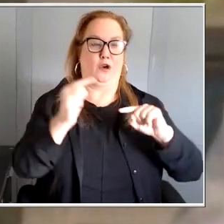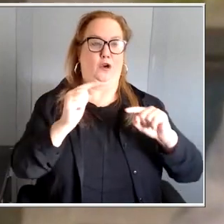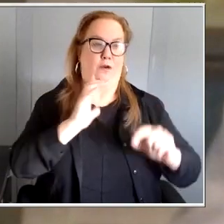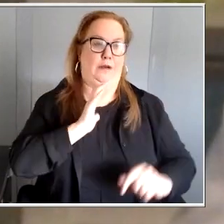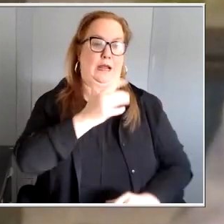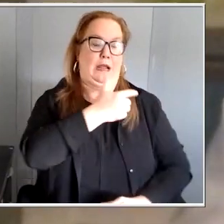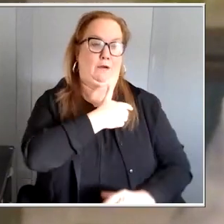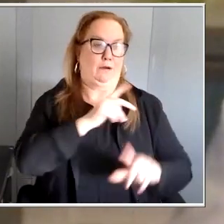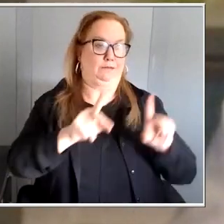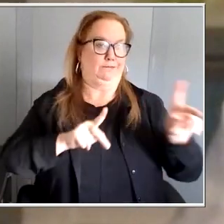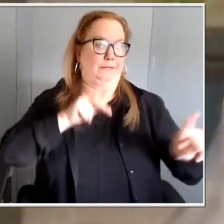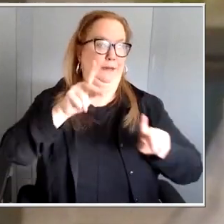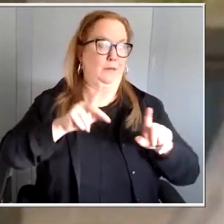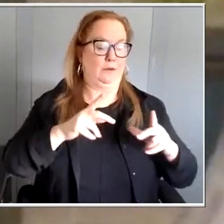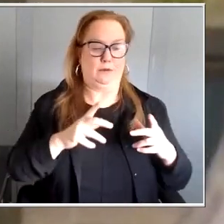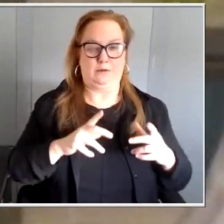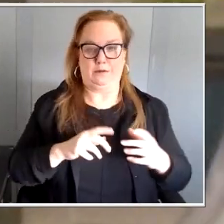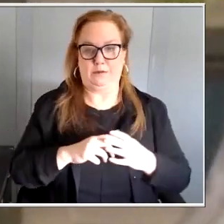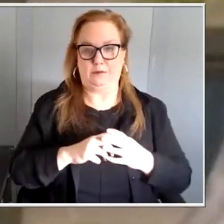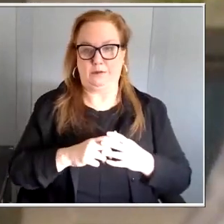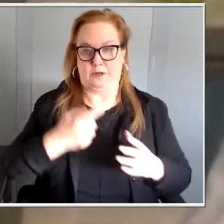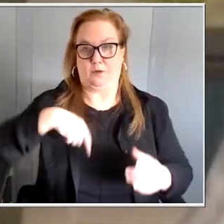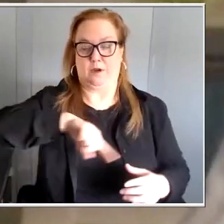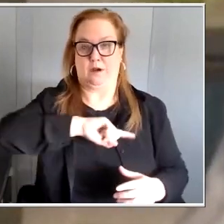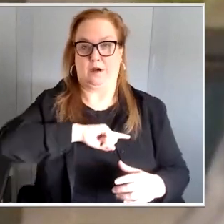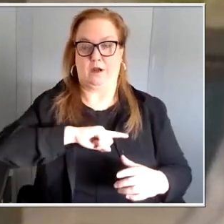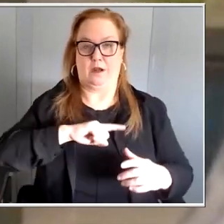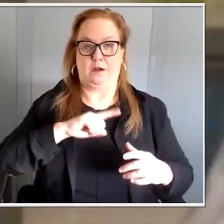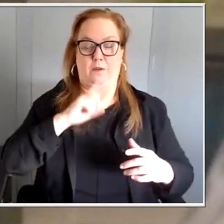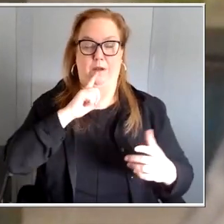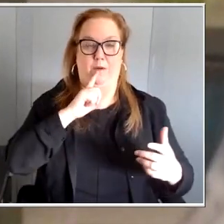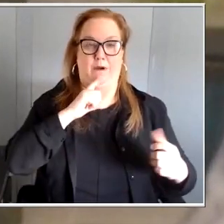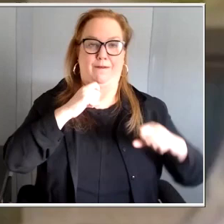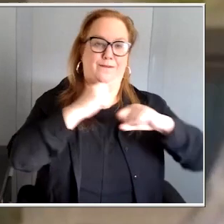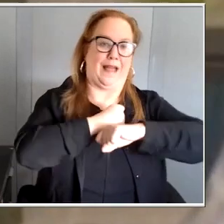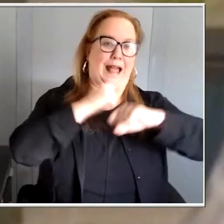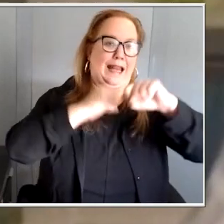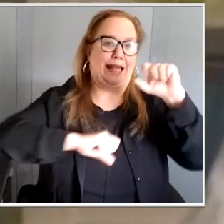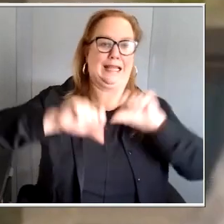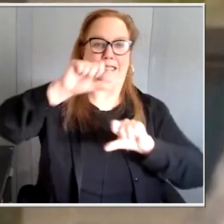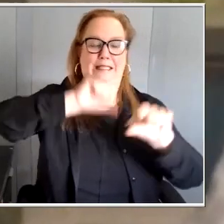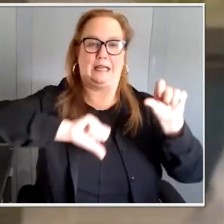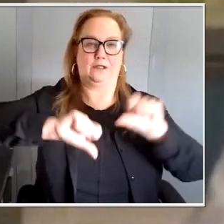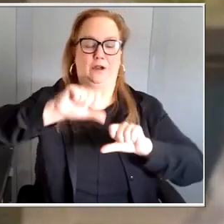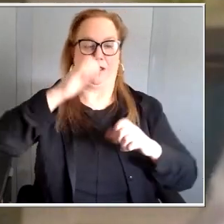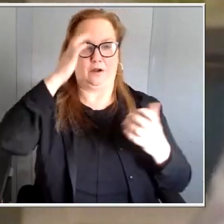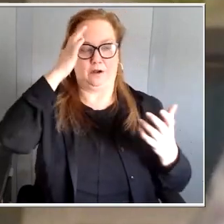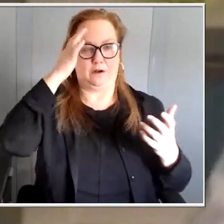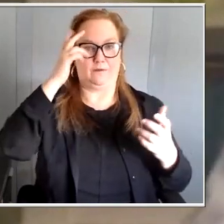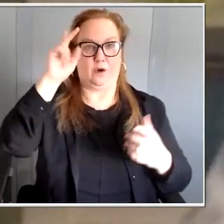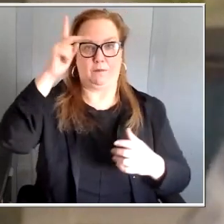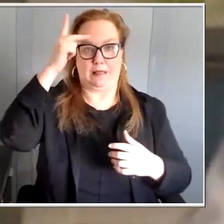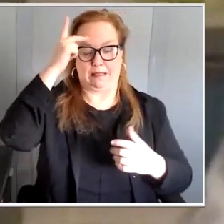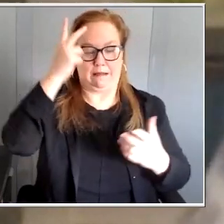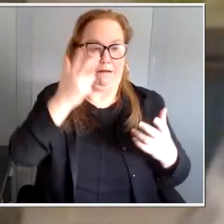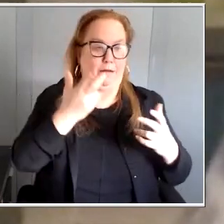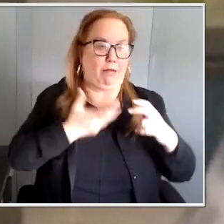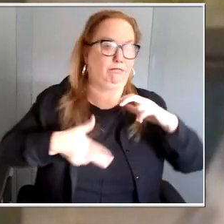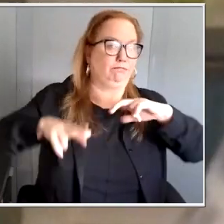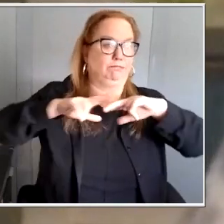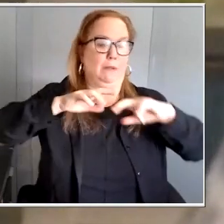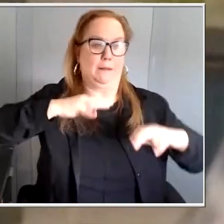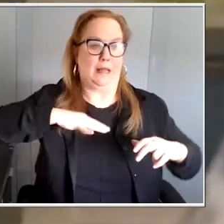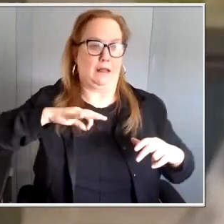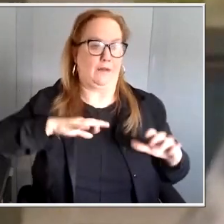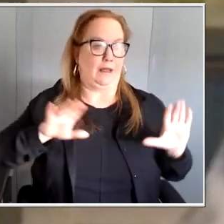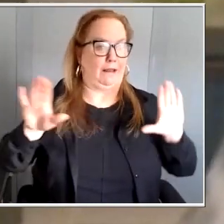are as people. And a lot of times we were pitted one against the other, a lot of times for what seemed to be political gain by one